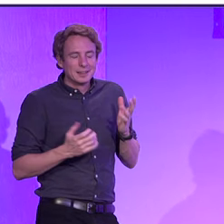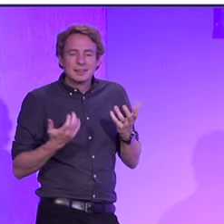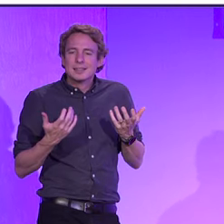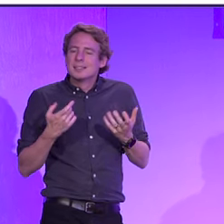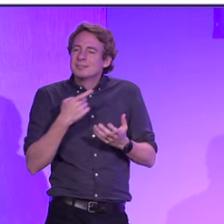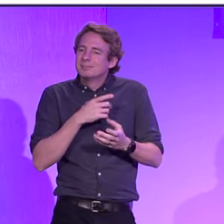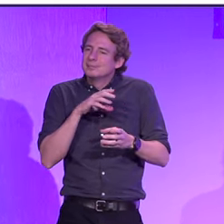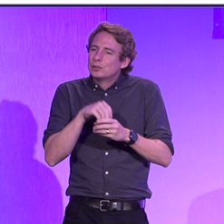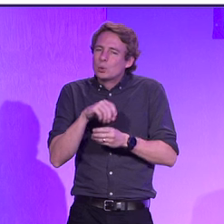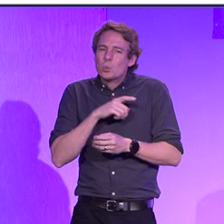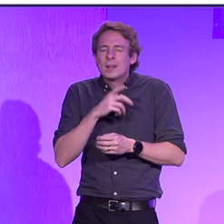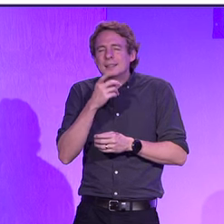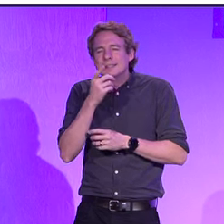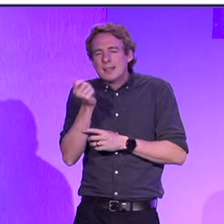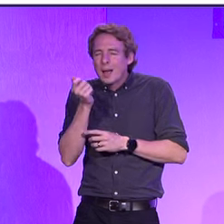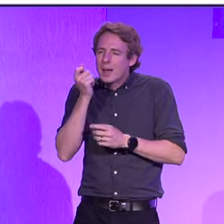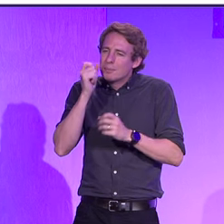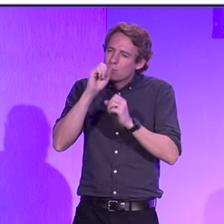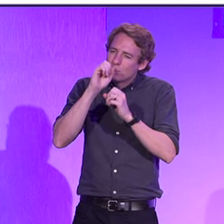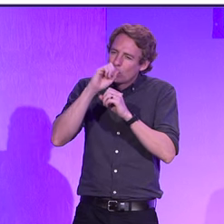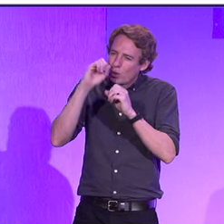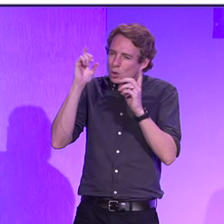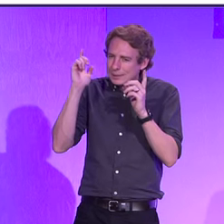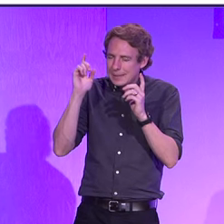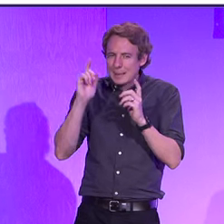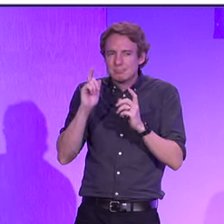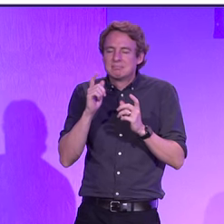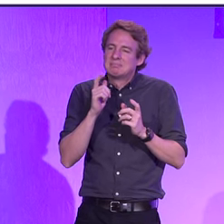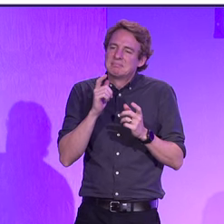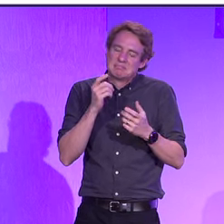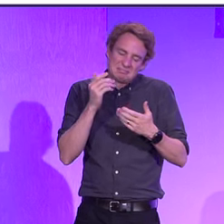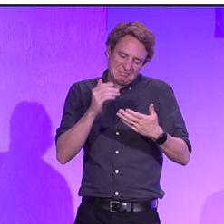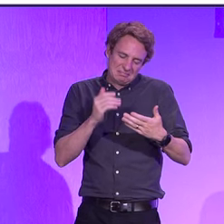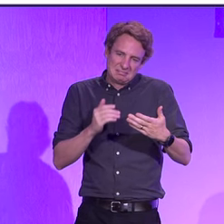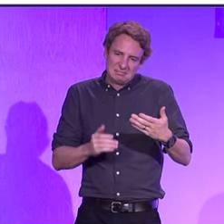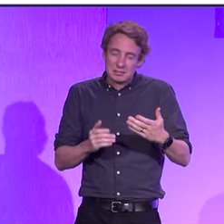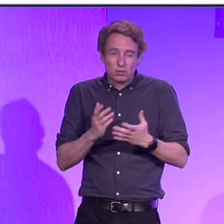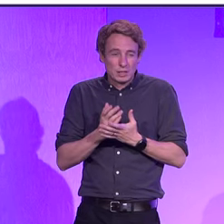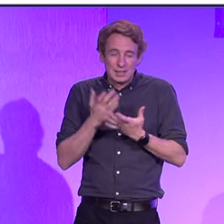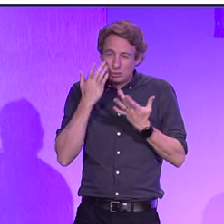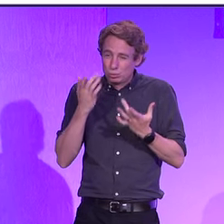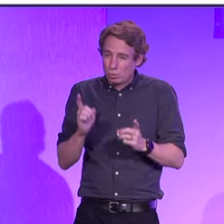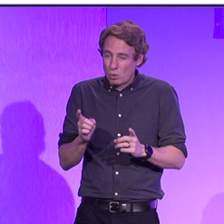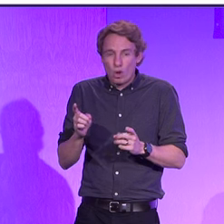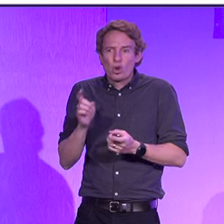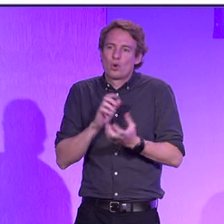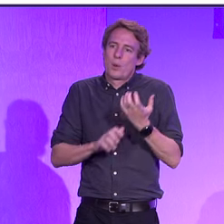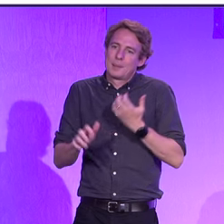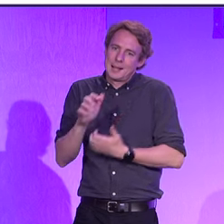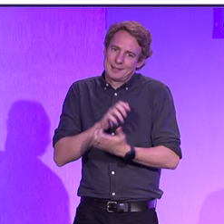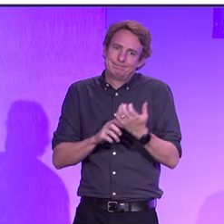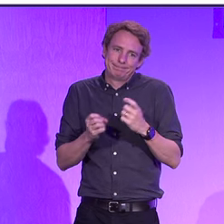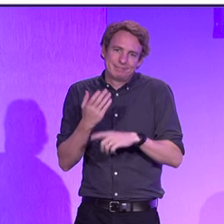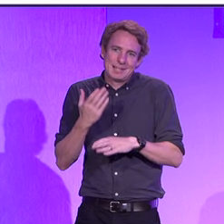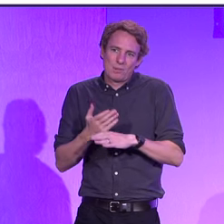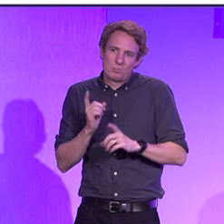thought had some concepts that really resonated with me, that DevOps, it's always complicated. And so as I was like developing